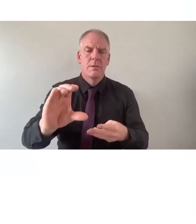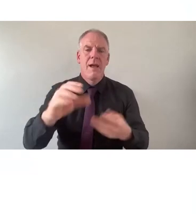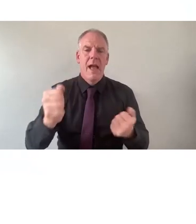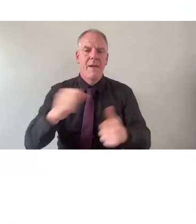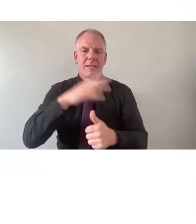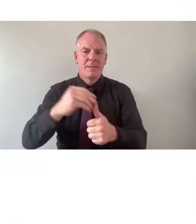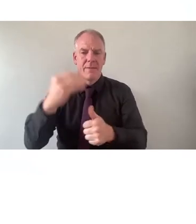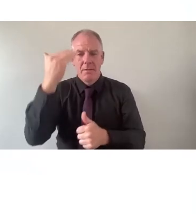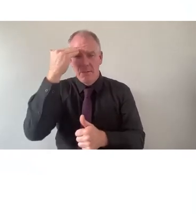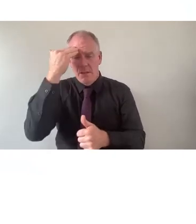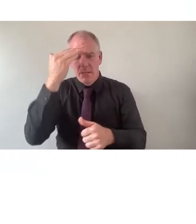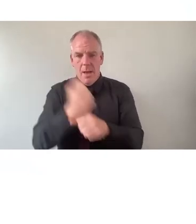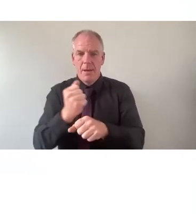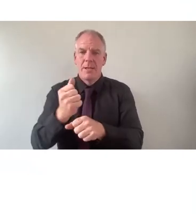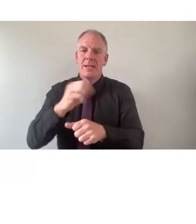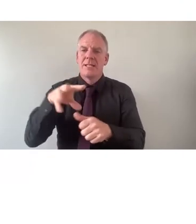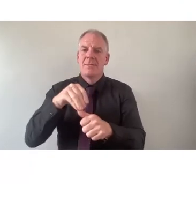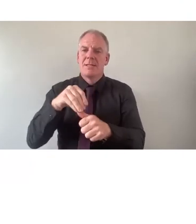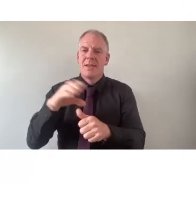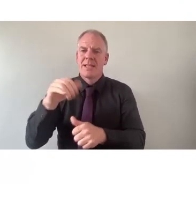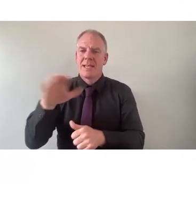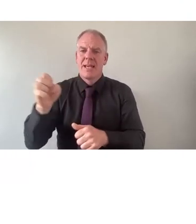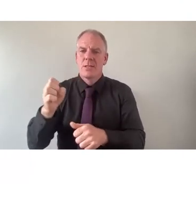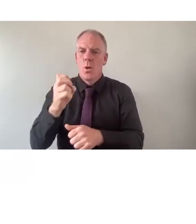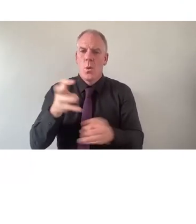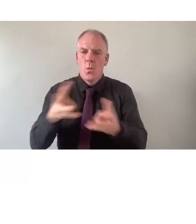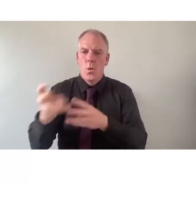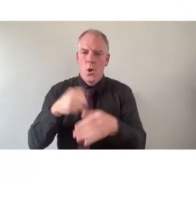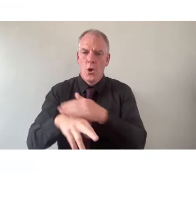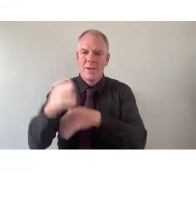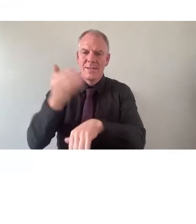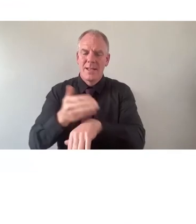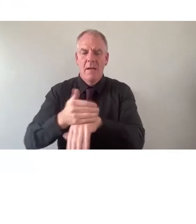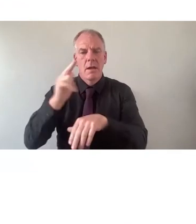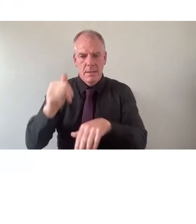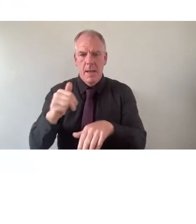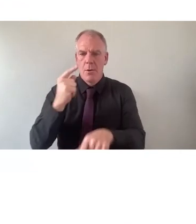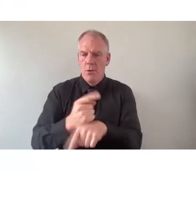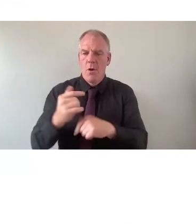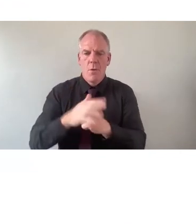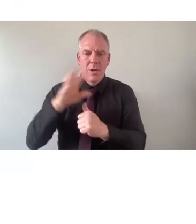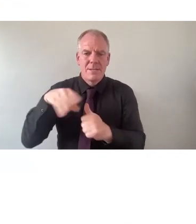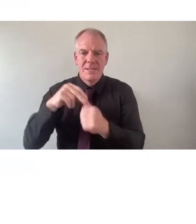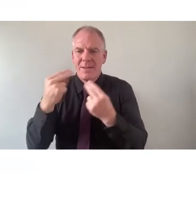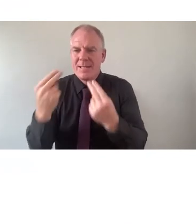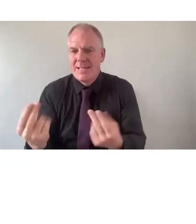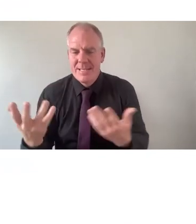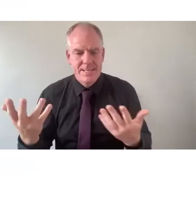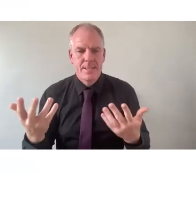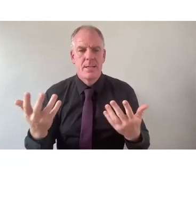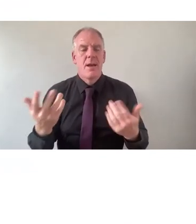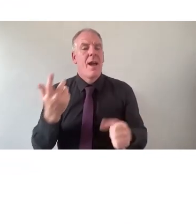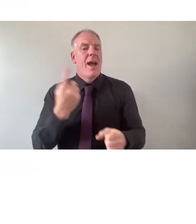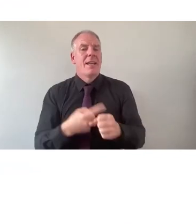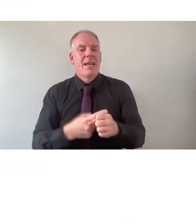and having, for instance, specialized caseworkers, which might still be important for particular persons. And again, here, I think it's